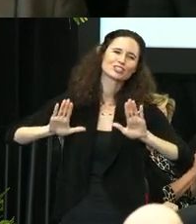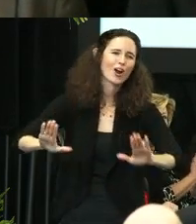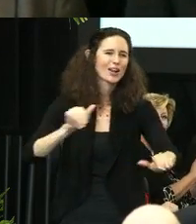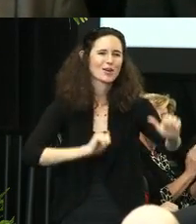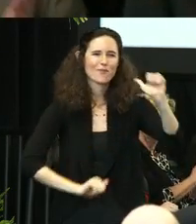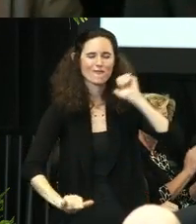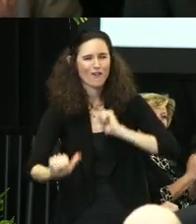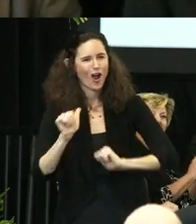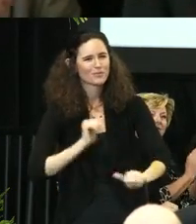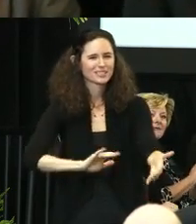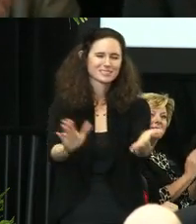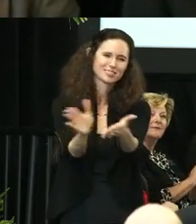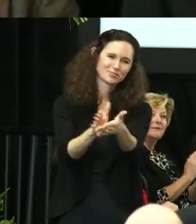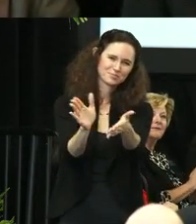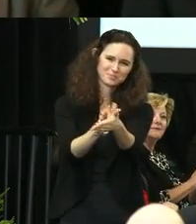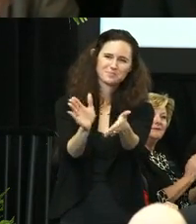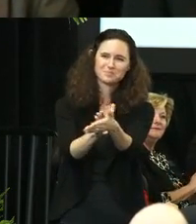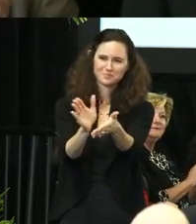us off?